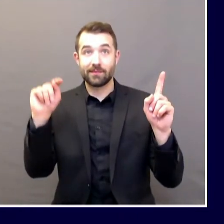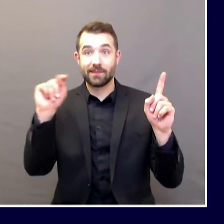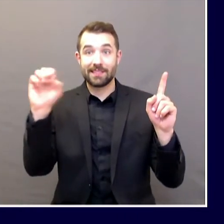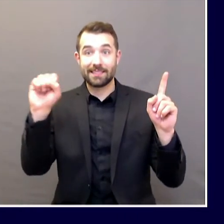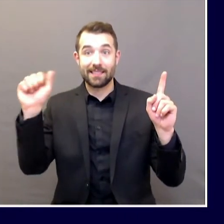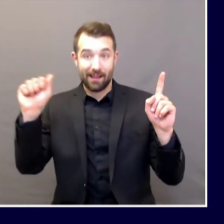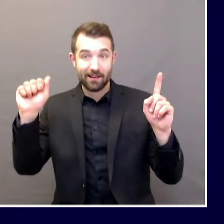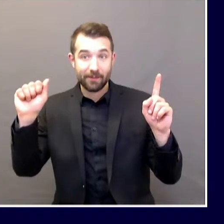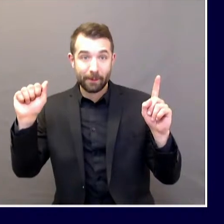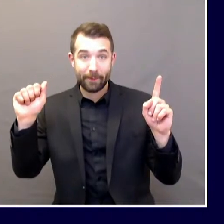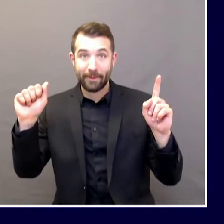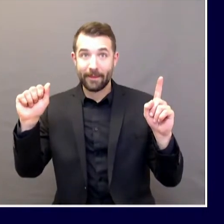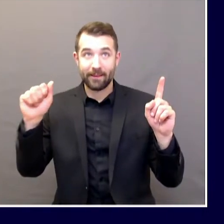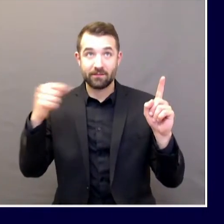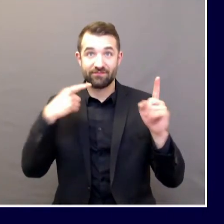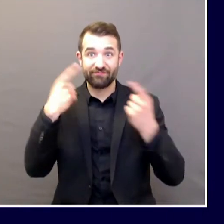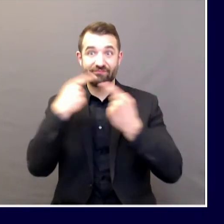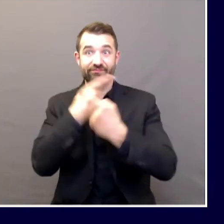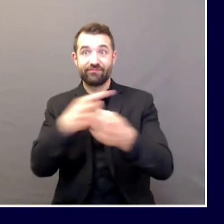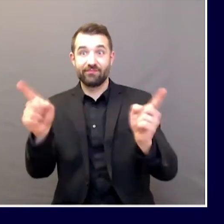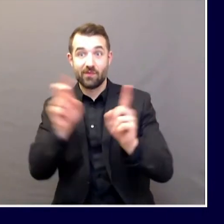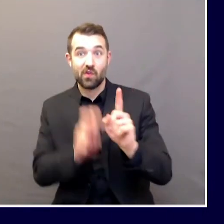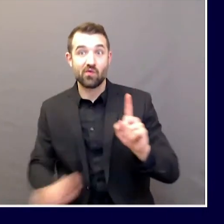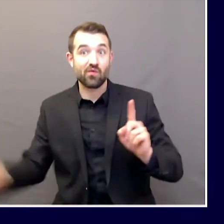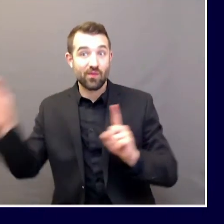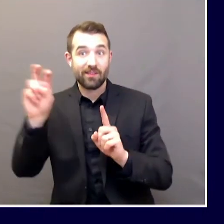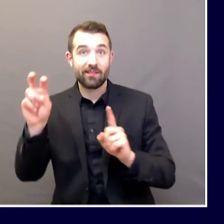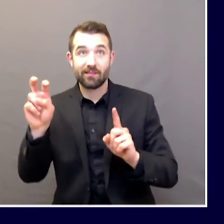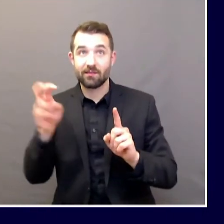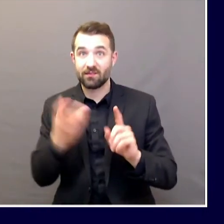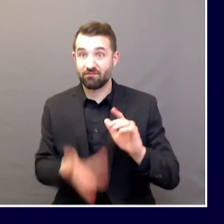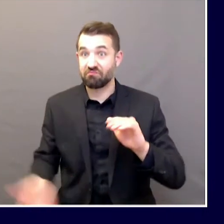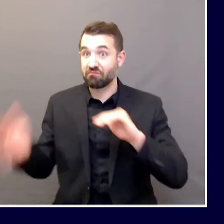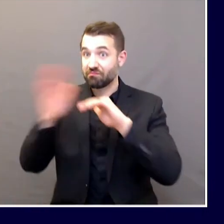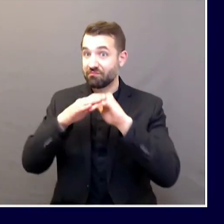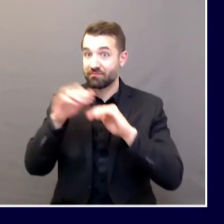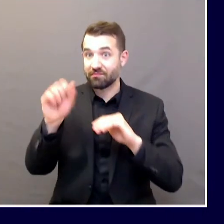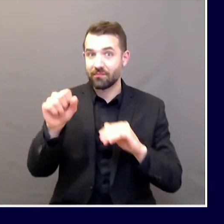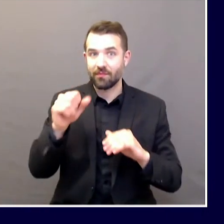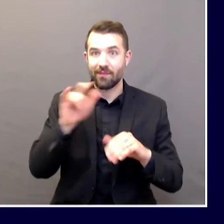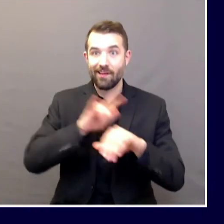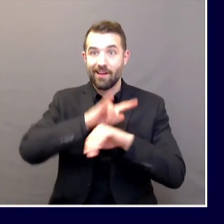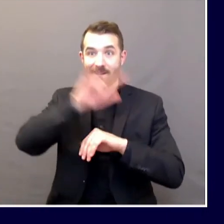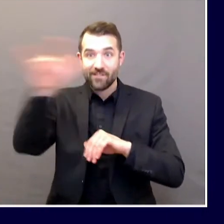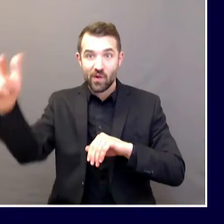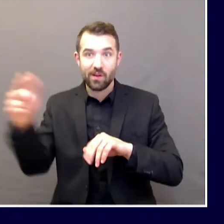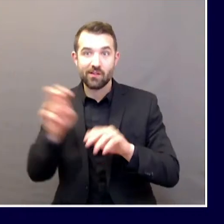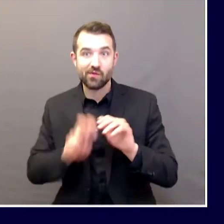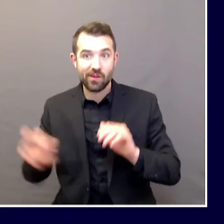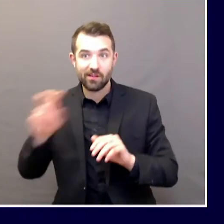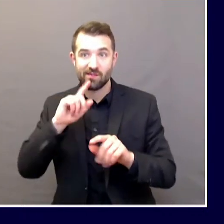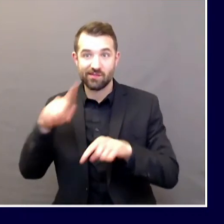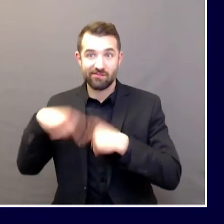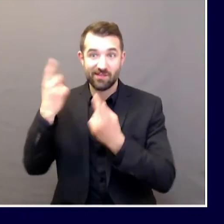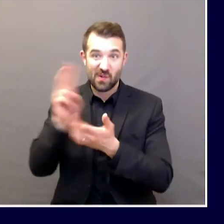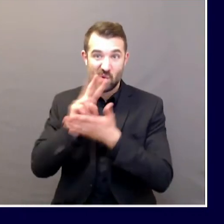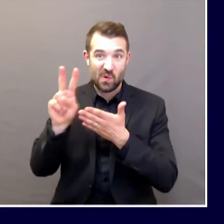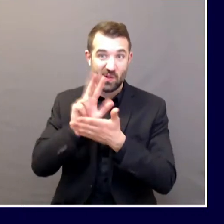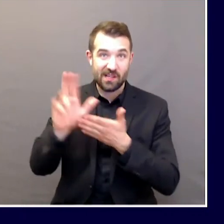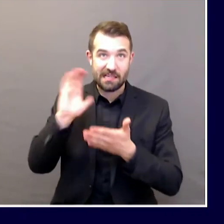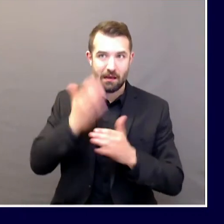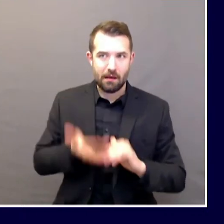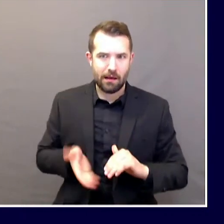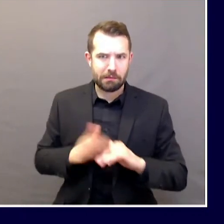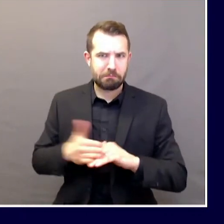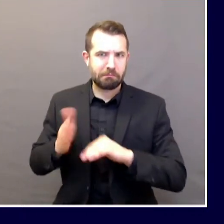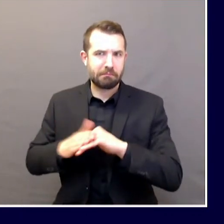Air travel in particular seems to have risen just in the last few weeks. The extent to which that